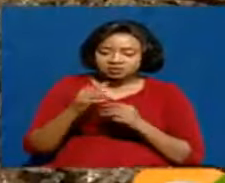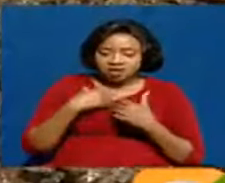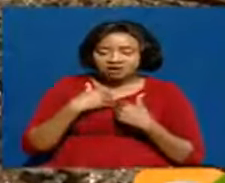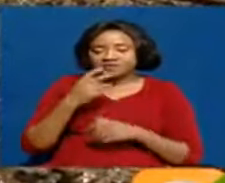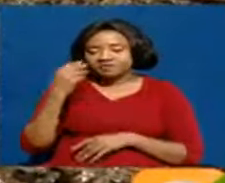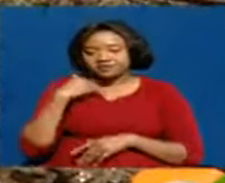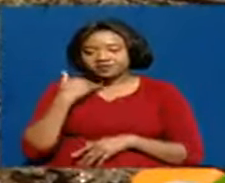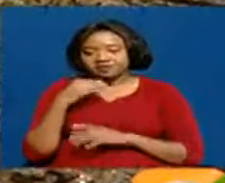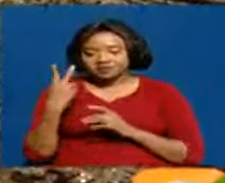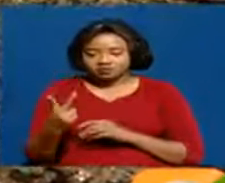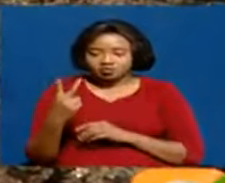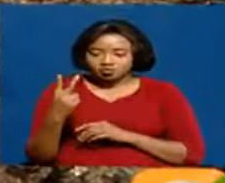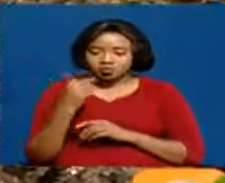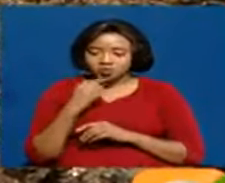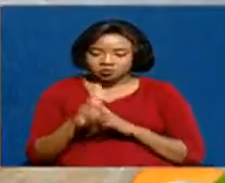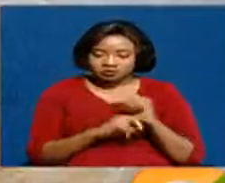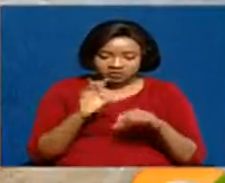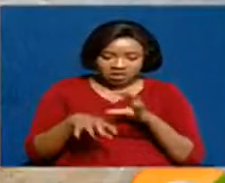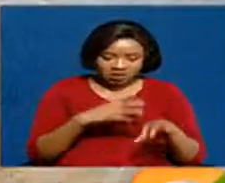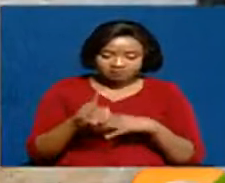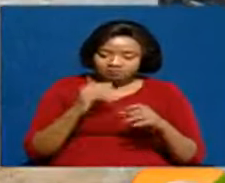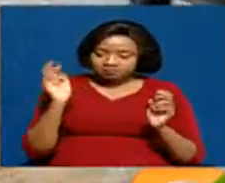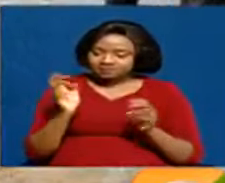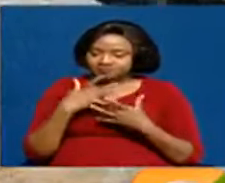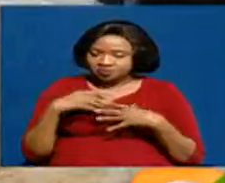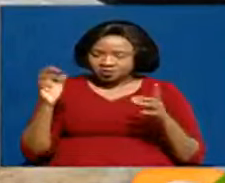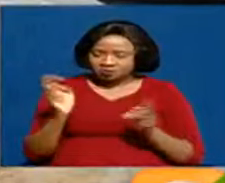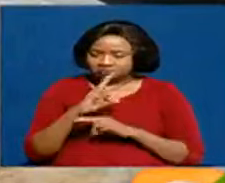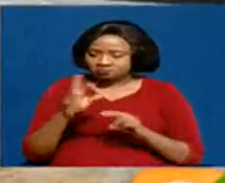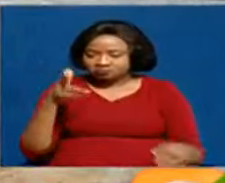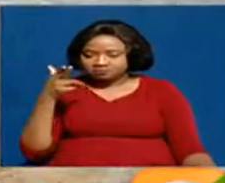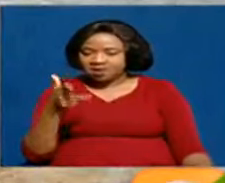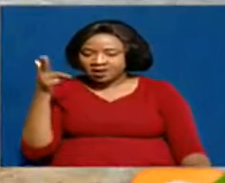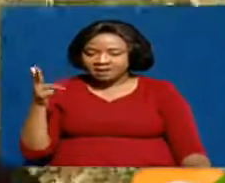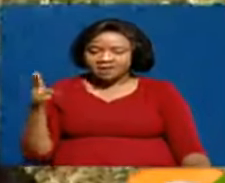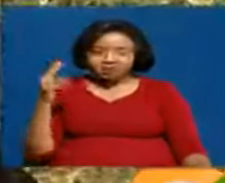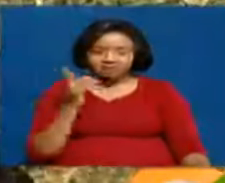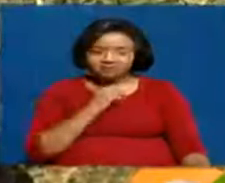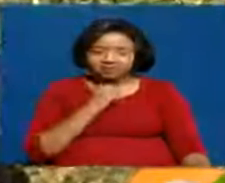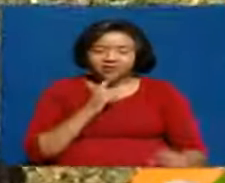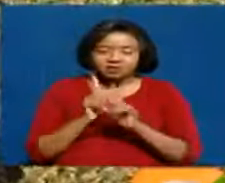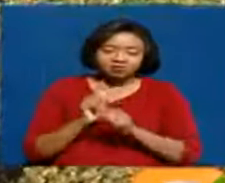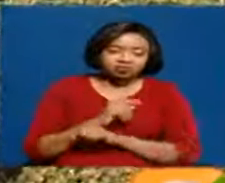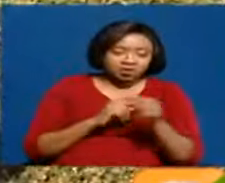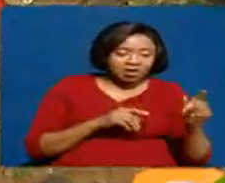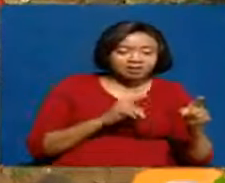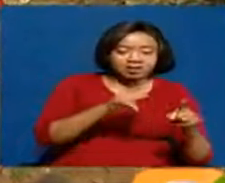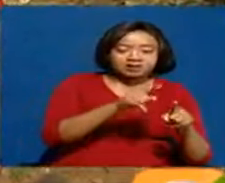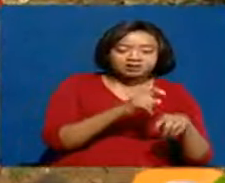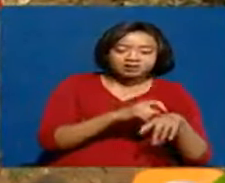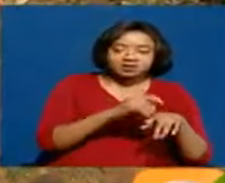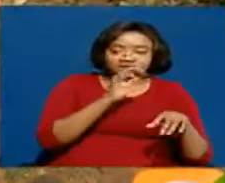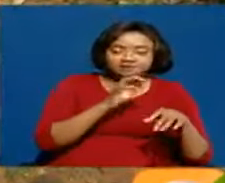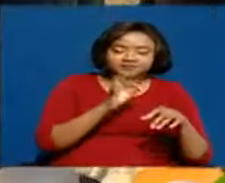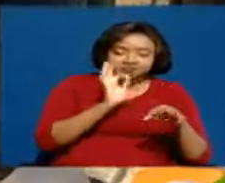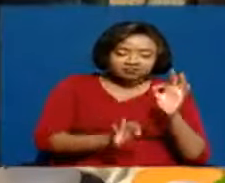livestock thieves were hunted down and lynched by an irate mob in Gobich area. Another suspect was attacked and is currently